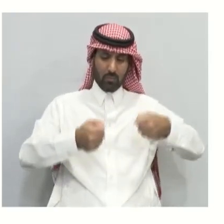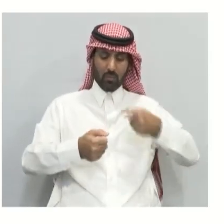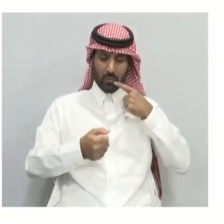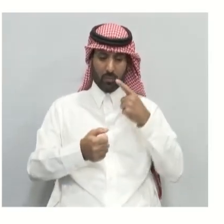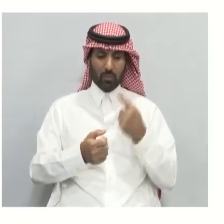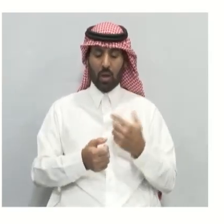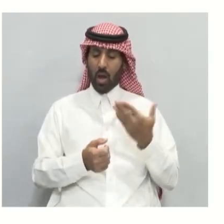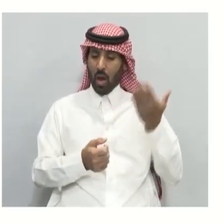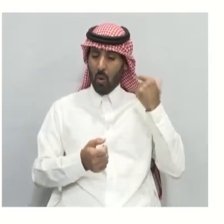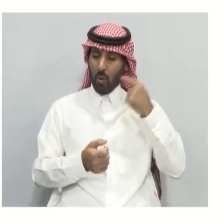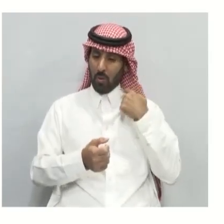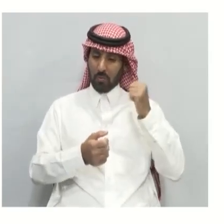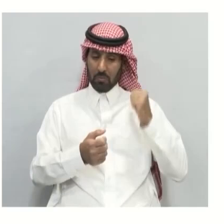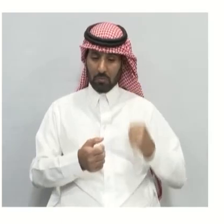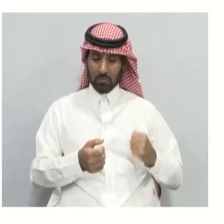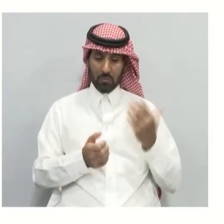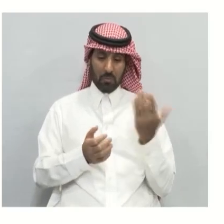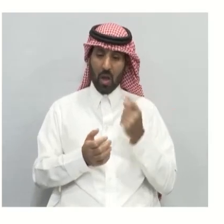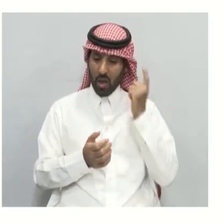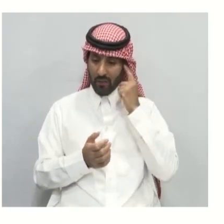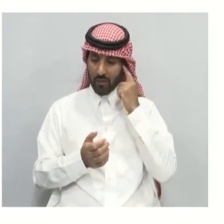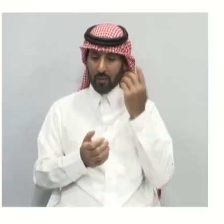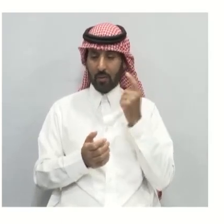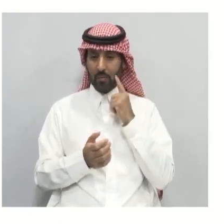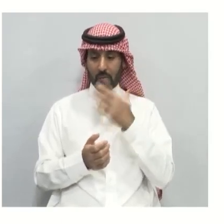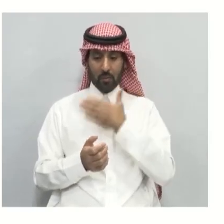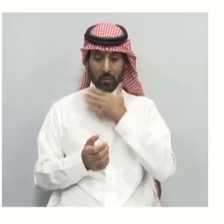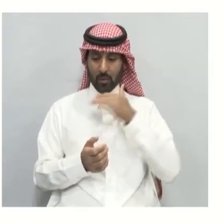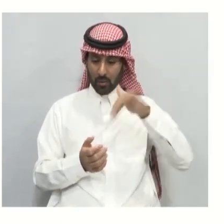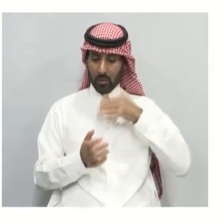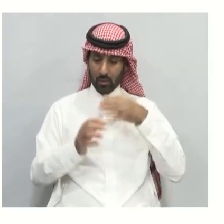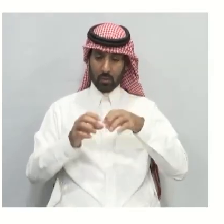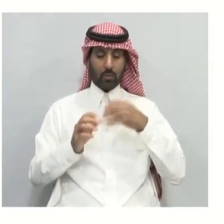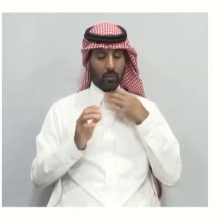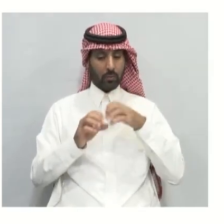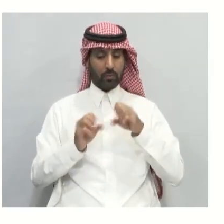student. I should have listened to my mother and gone to college.